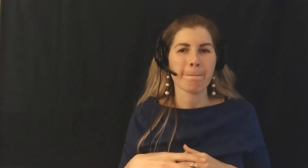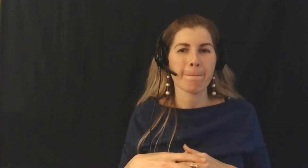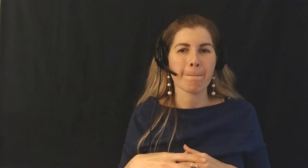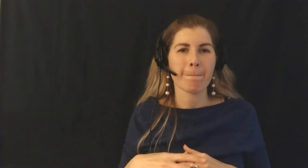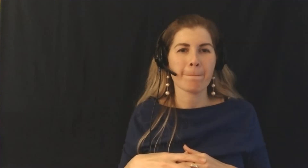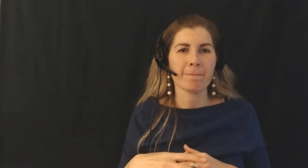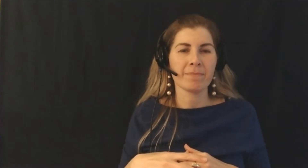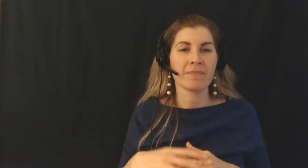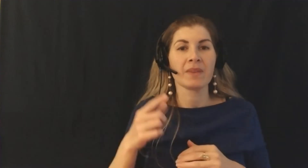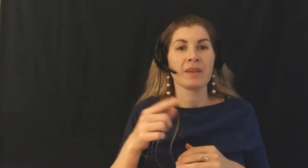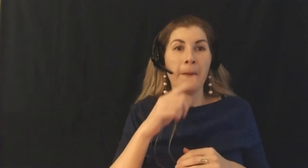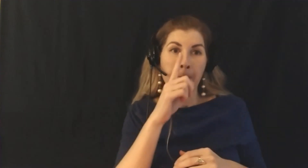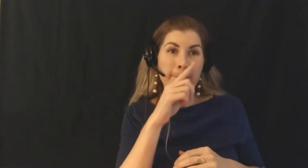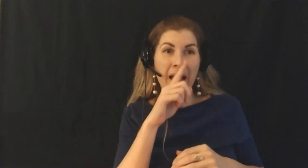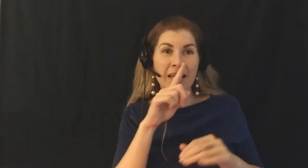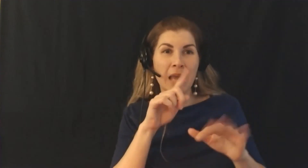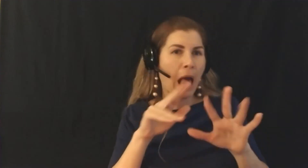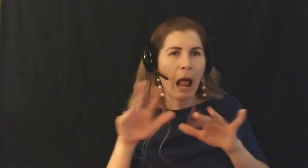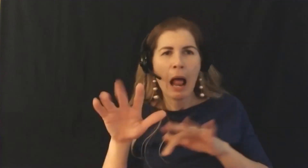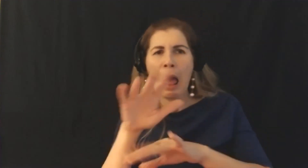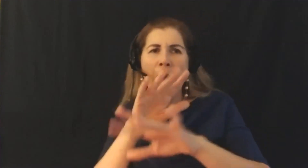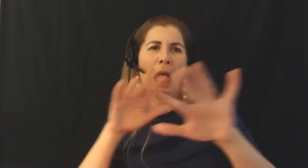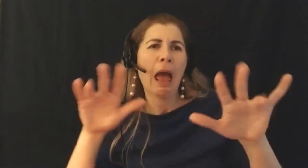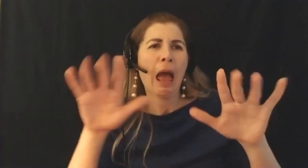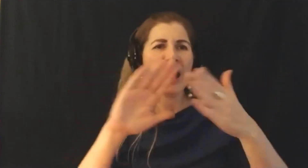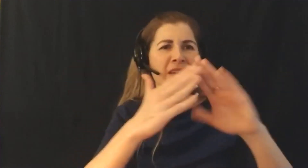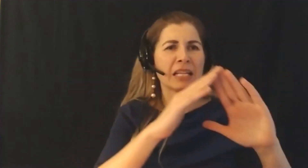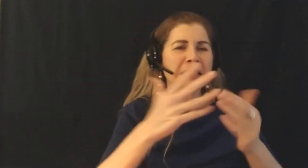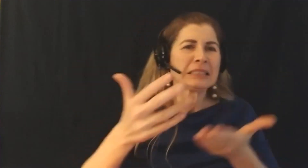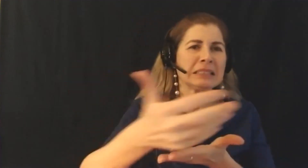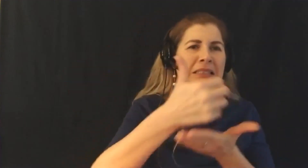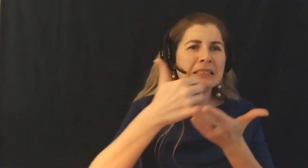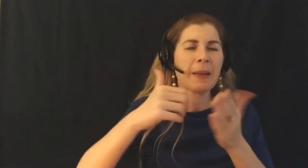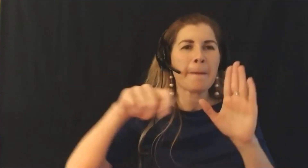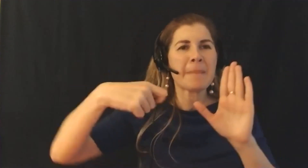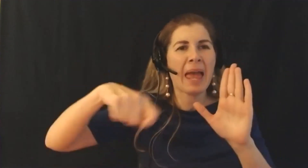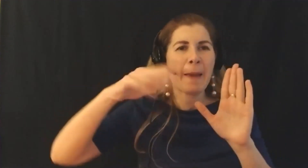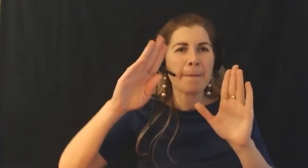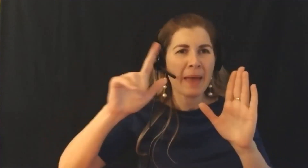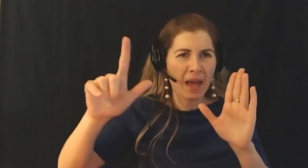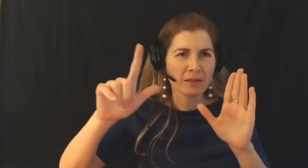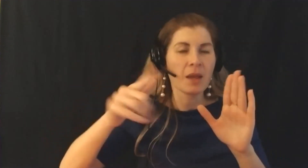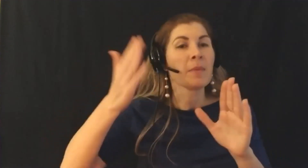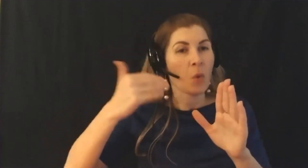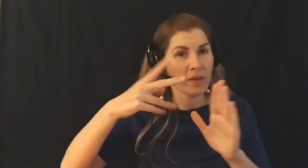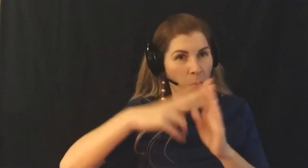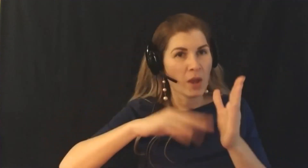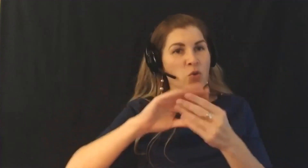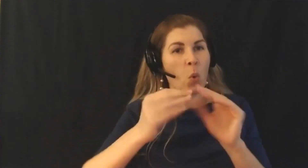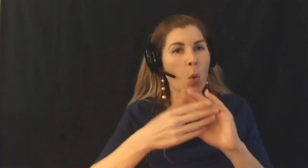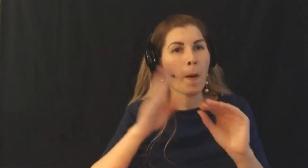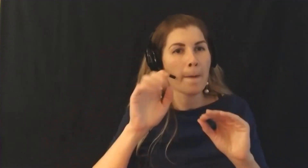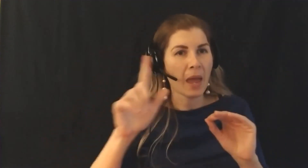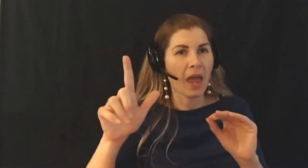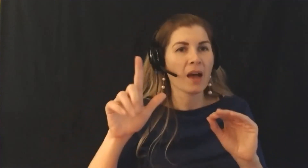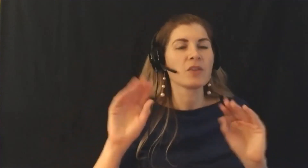The mice ran throughout the village, collecting all the bells they could find. They had once read a story about bells being put